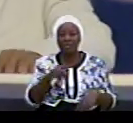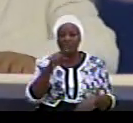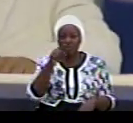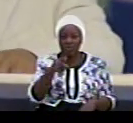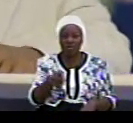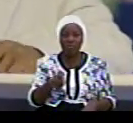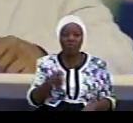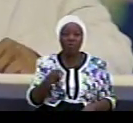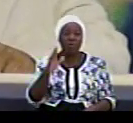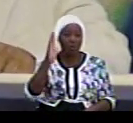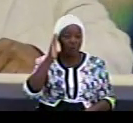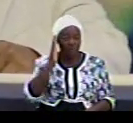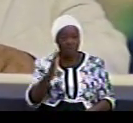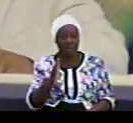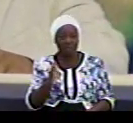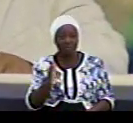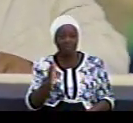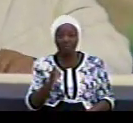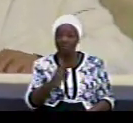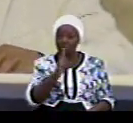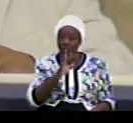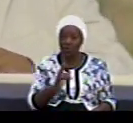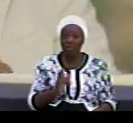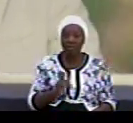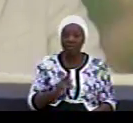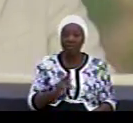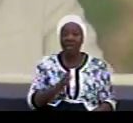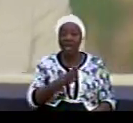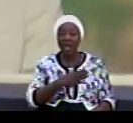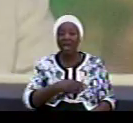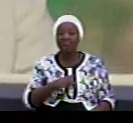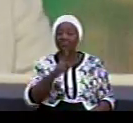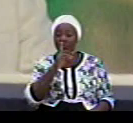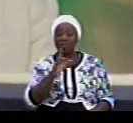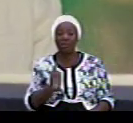wilt definitely and surely